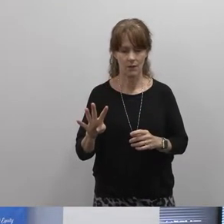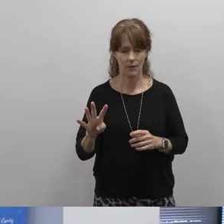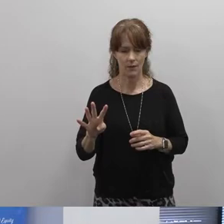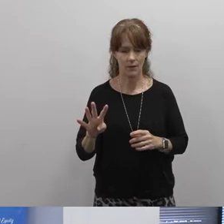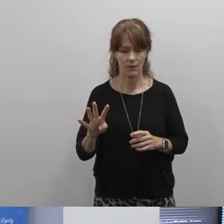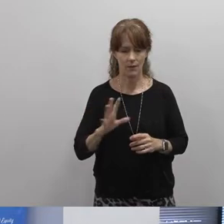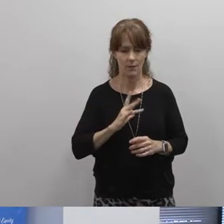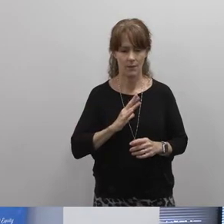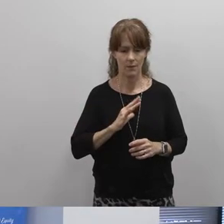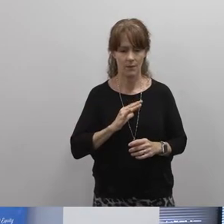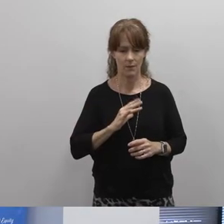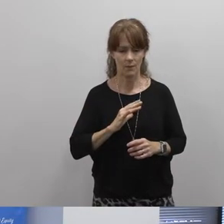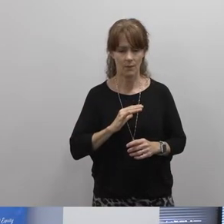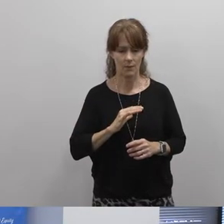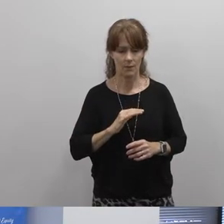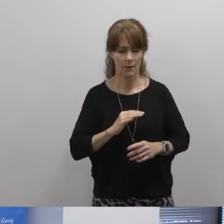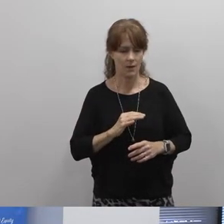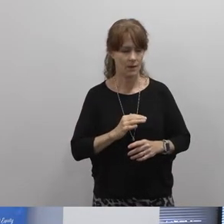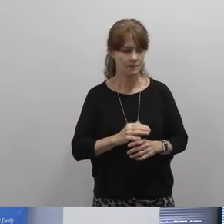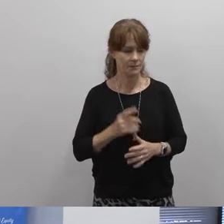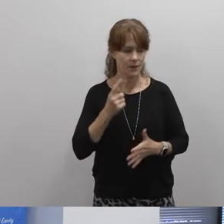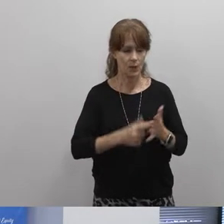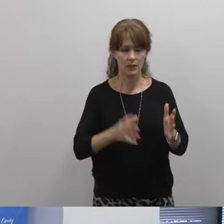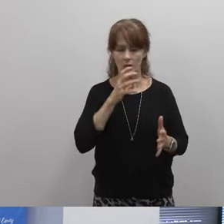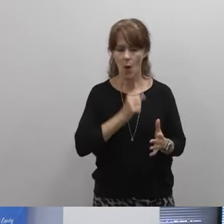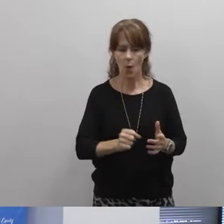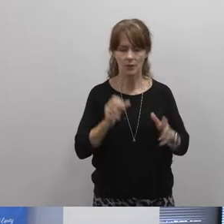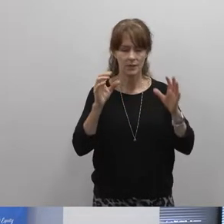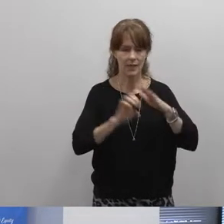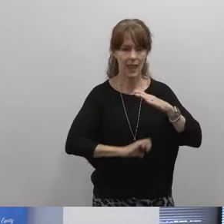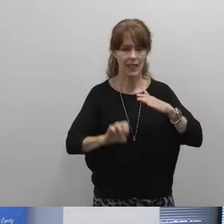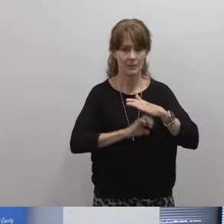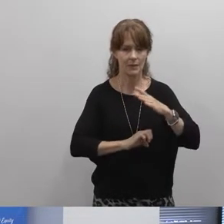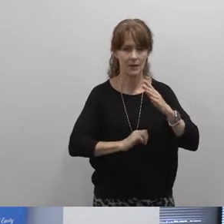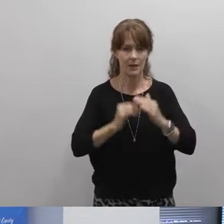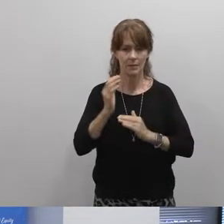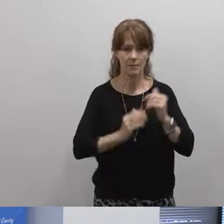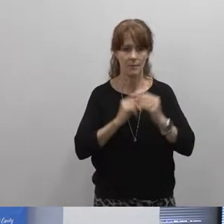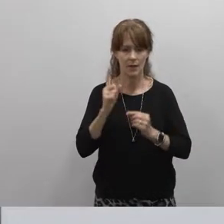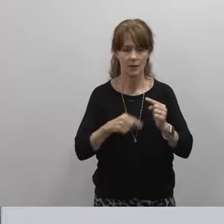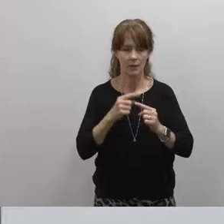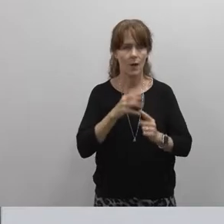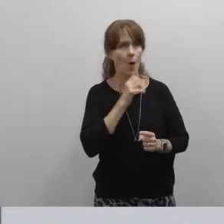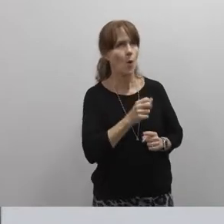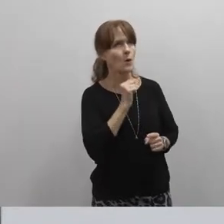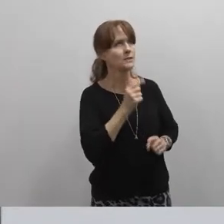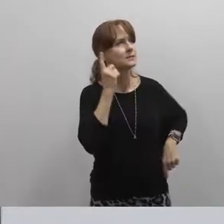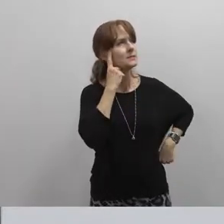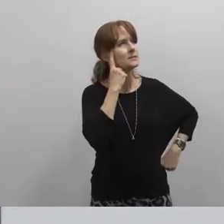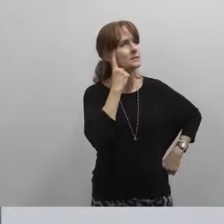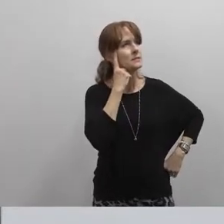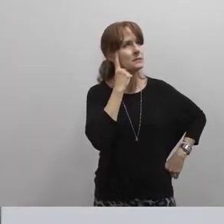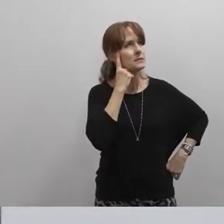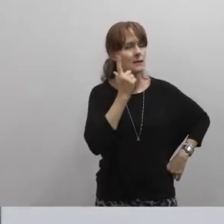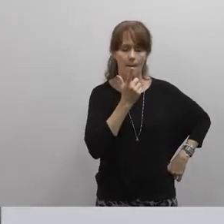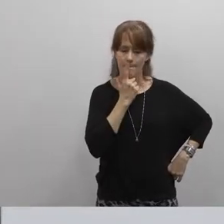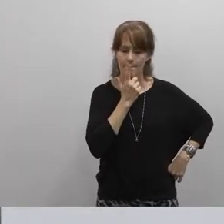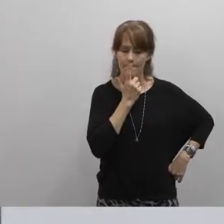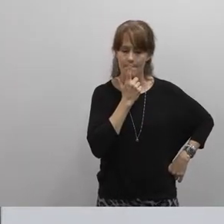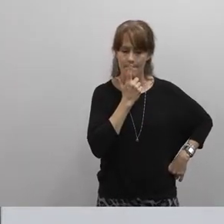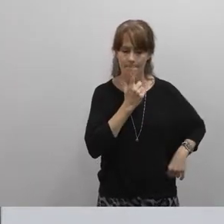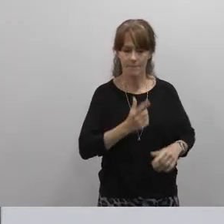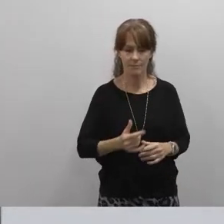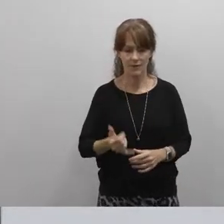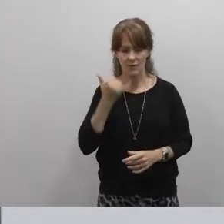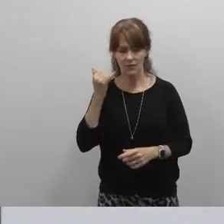1934. So little trivia, what's the oldest elementary school in our district? When was it constructed? Oldest elementary school? I don't know. I may have to